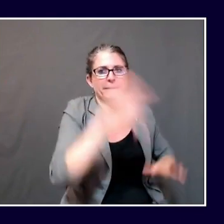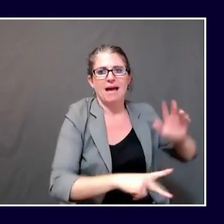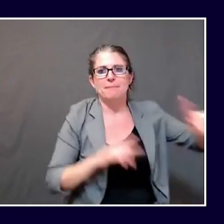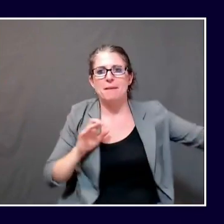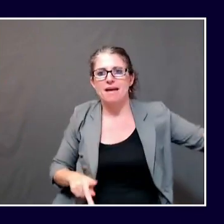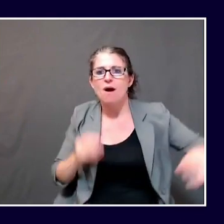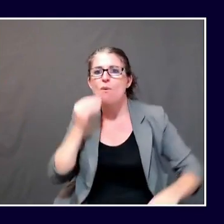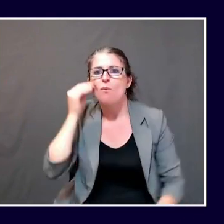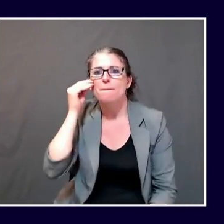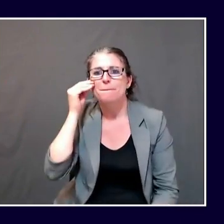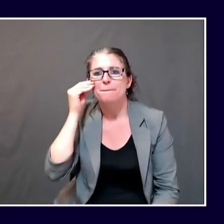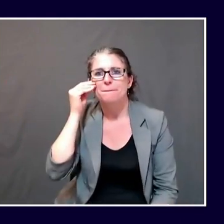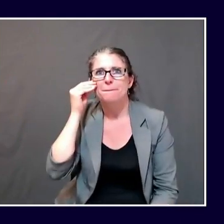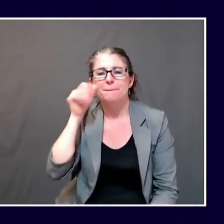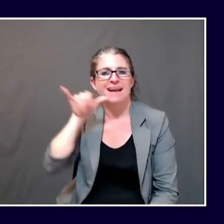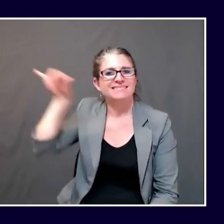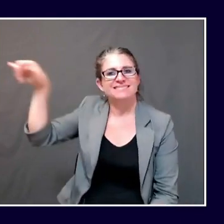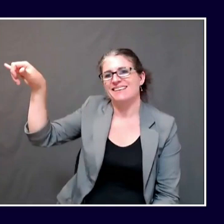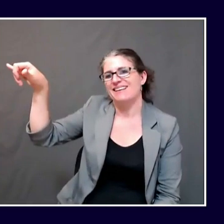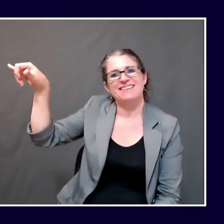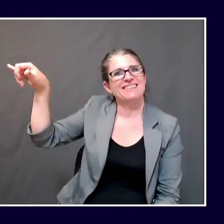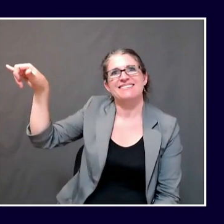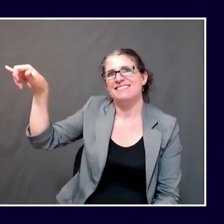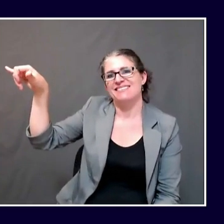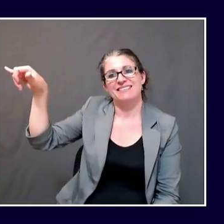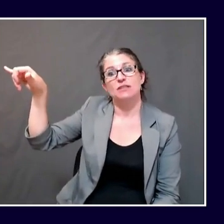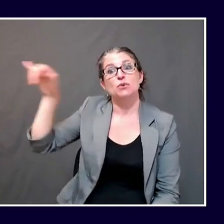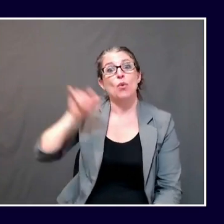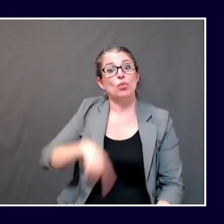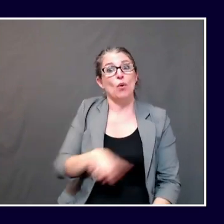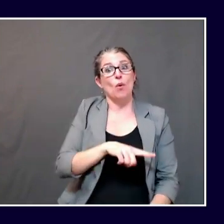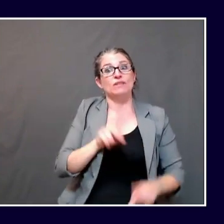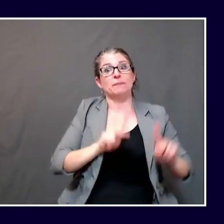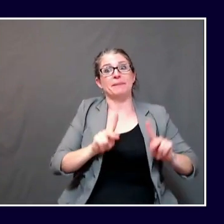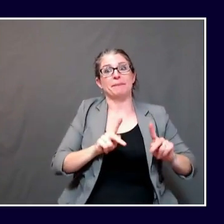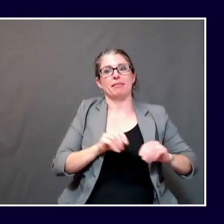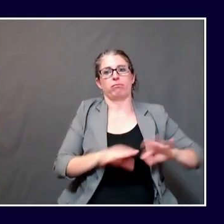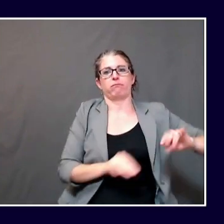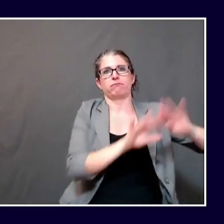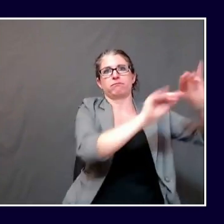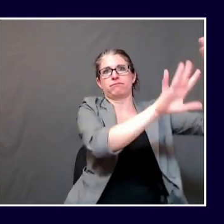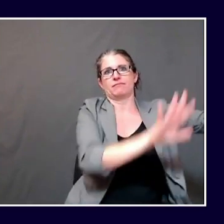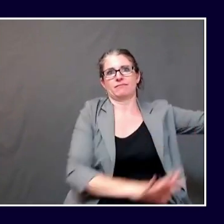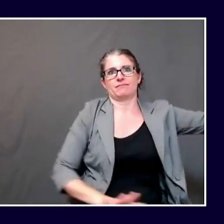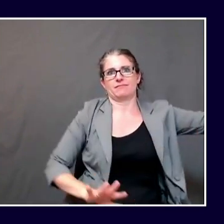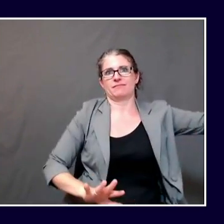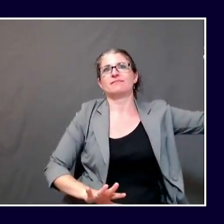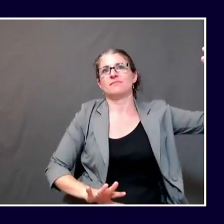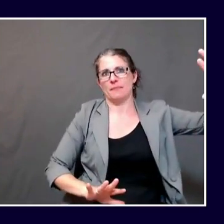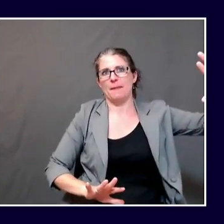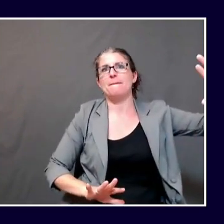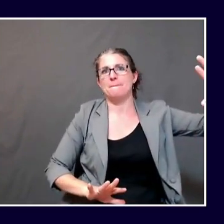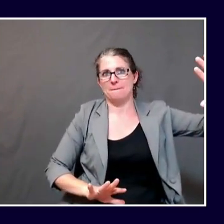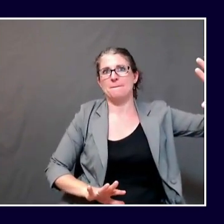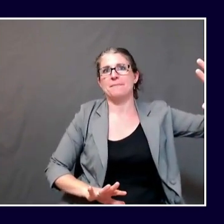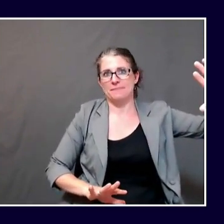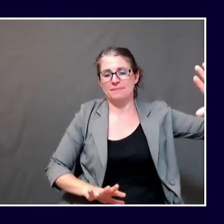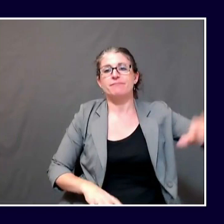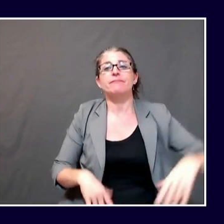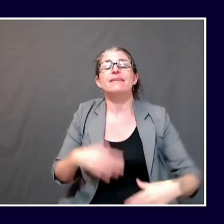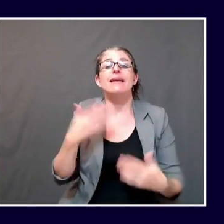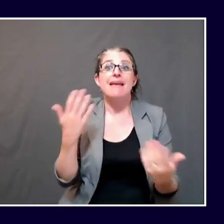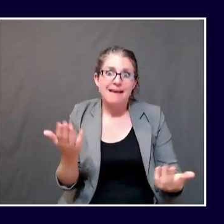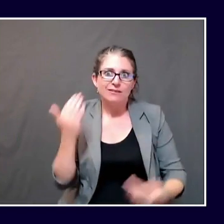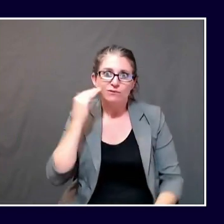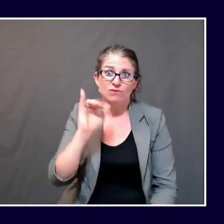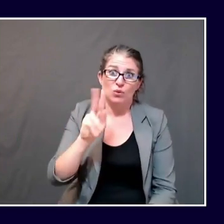County being a naturally higher population density area, more opportunities for one person who may have gone back